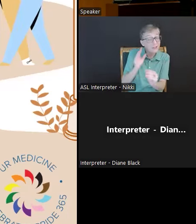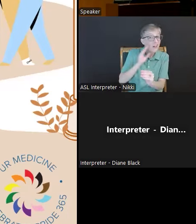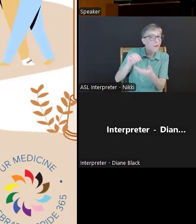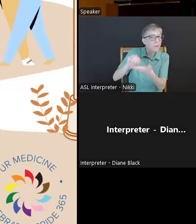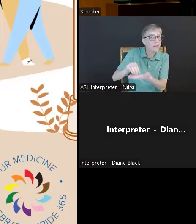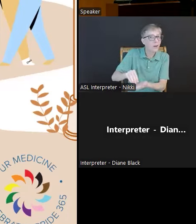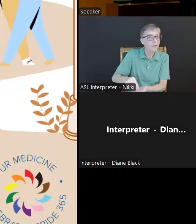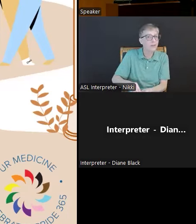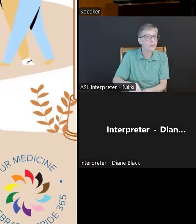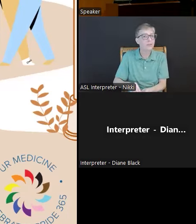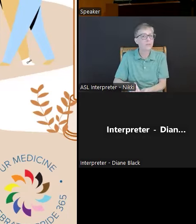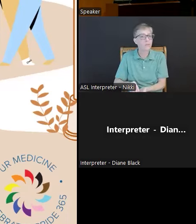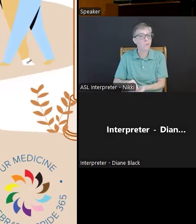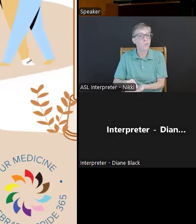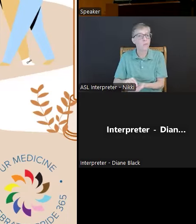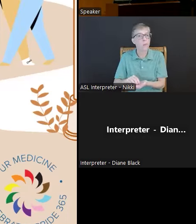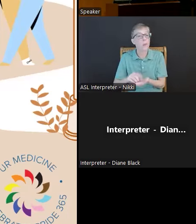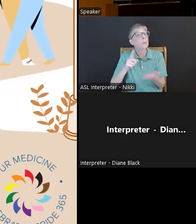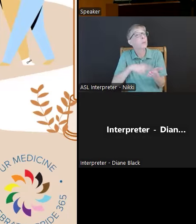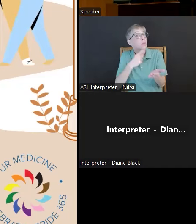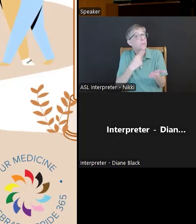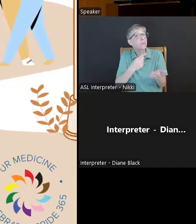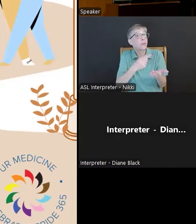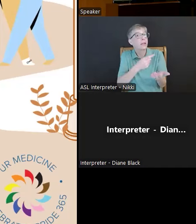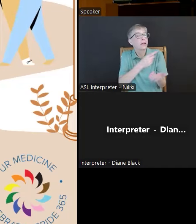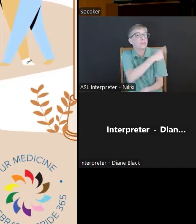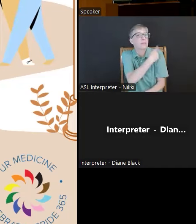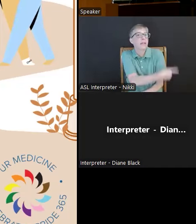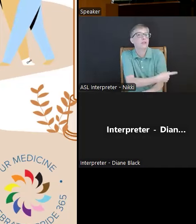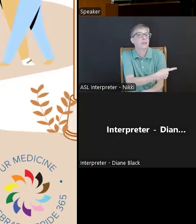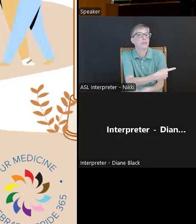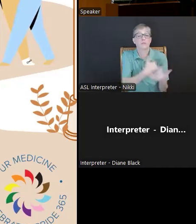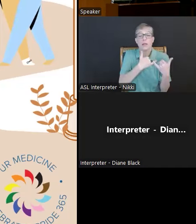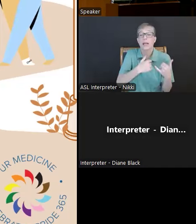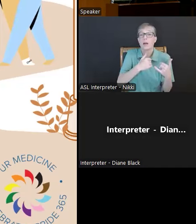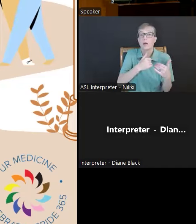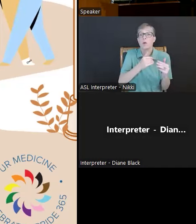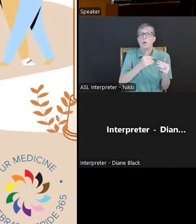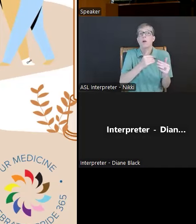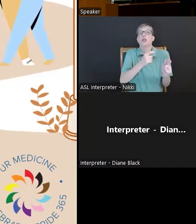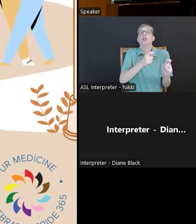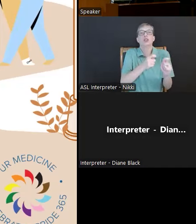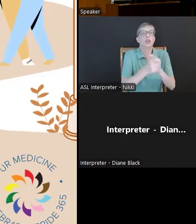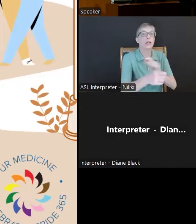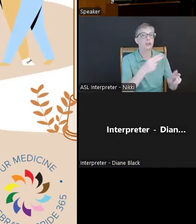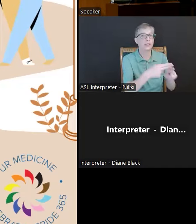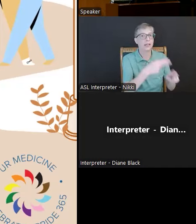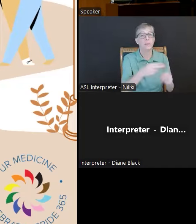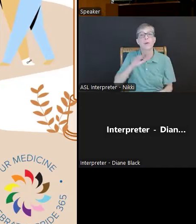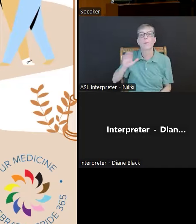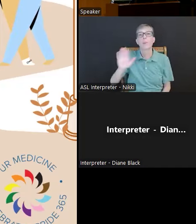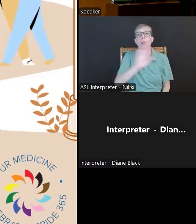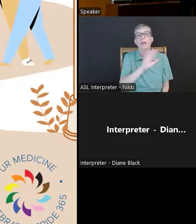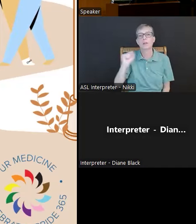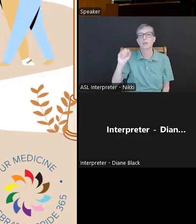mistakes happen. I have patients who are in the process of changing their name. They're not ready to update their SOGI. And so the camera has their legal